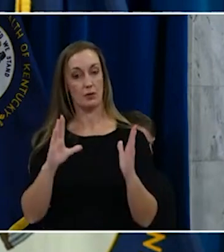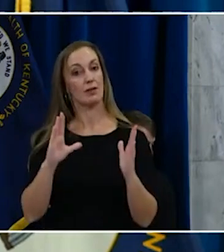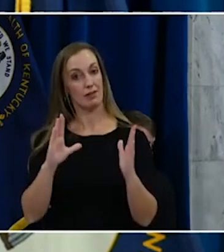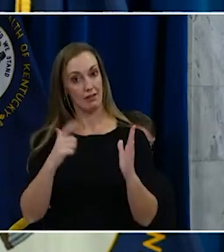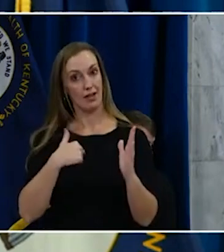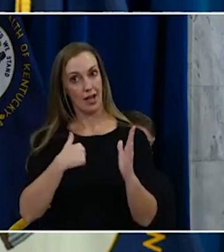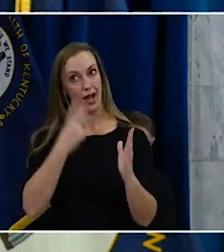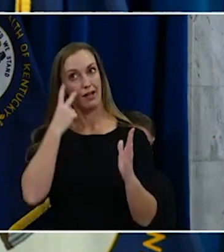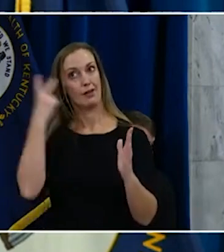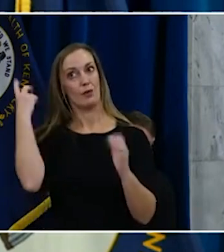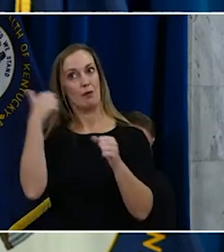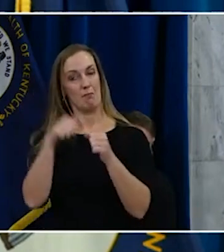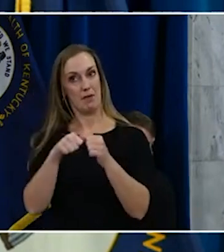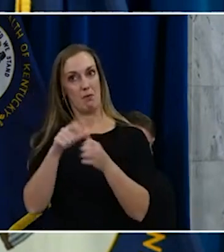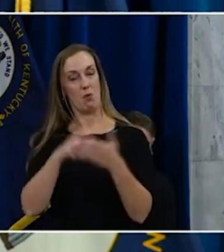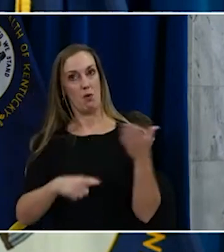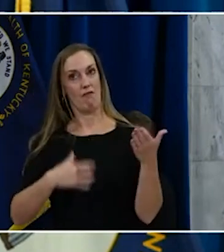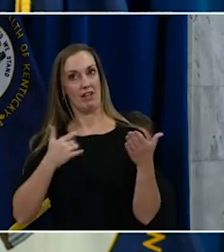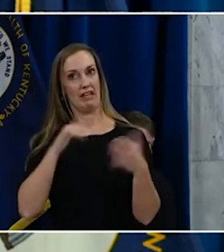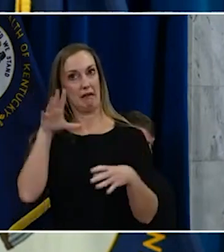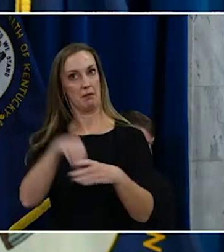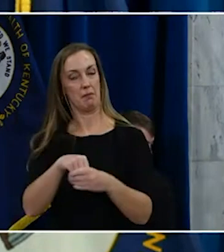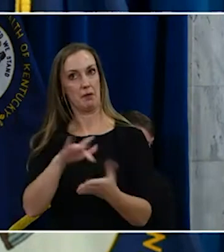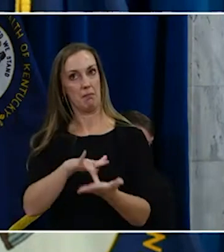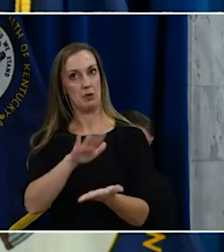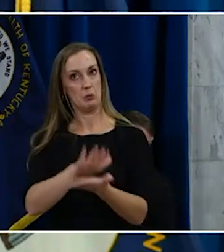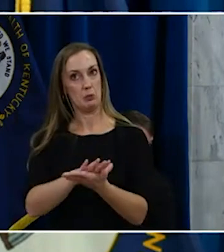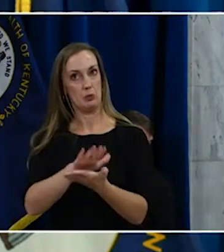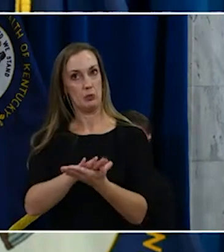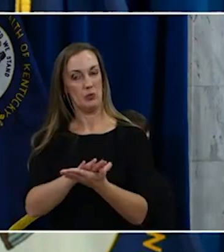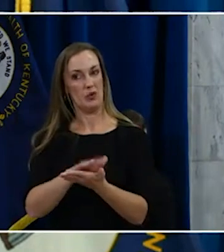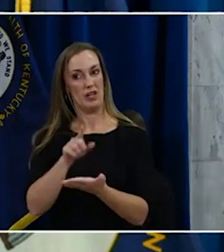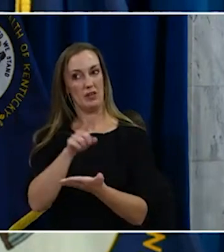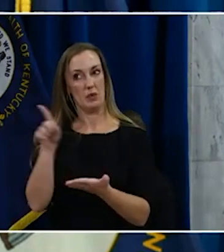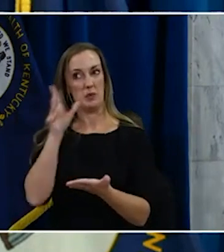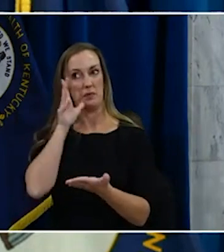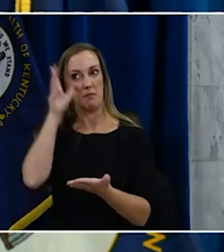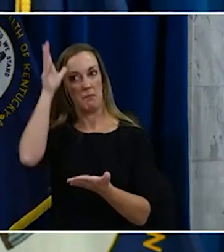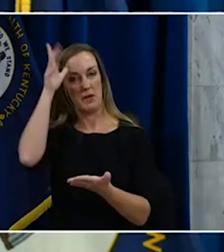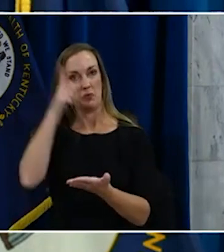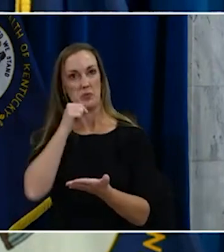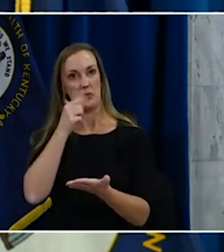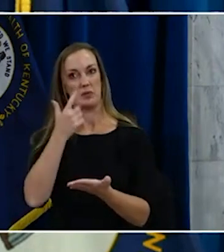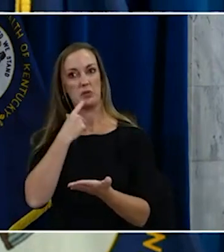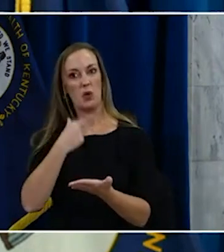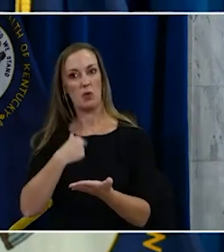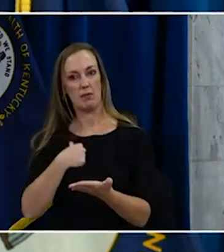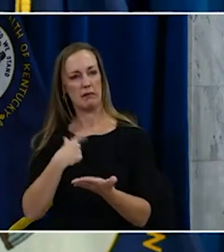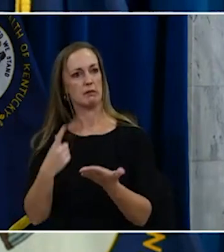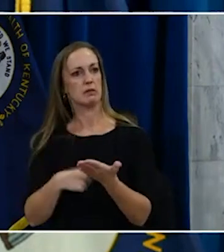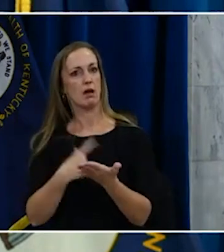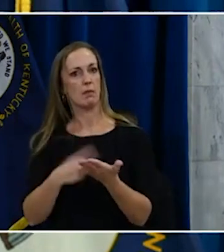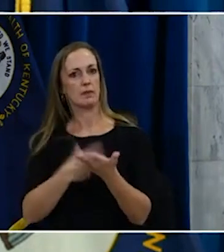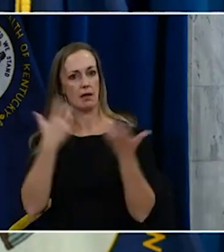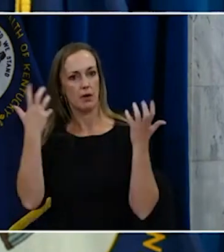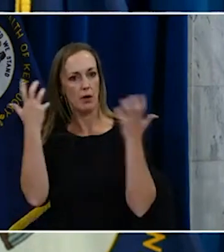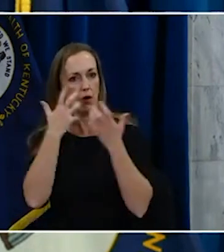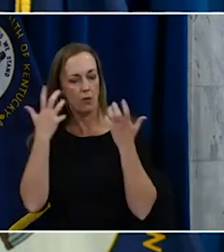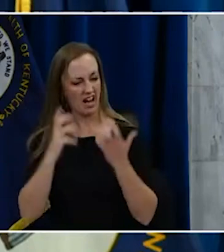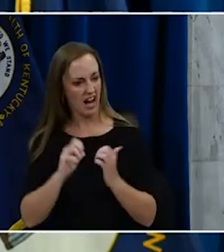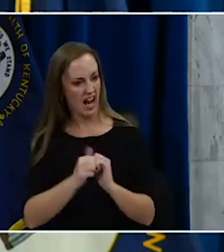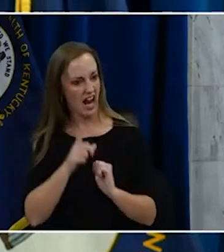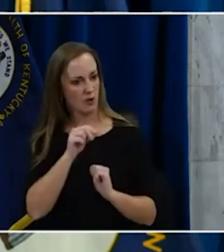what it was like being in middle school. And those parents who said to me, sometimes in awe, how do